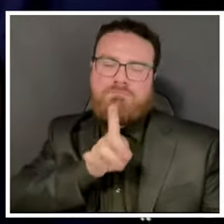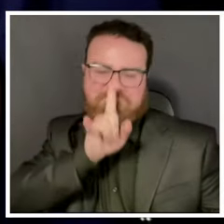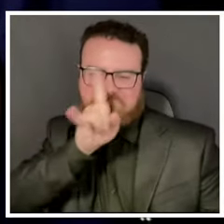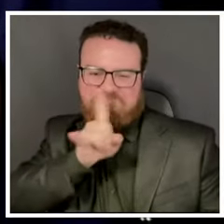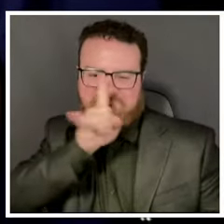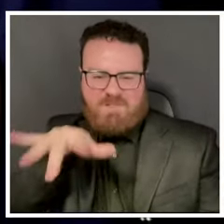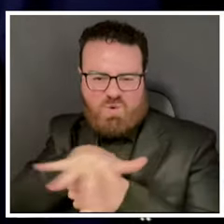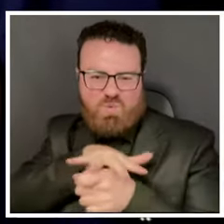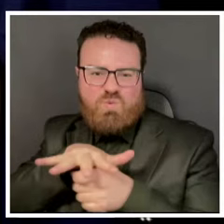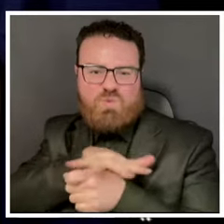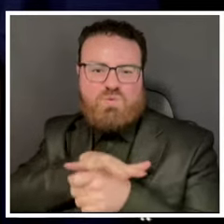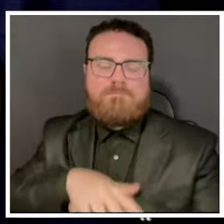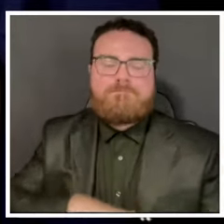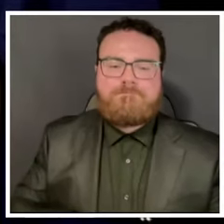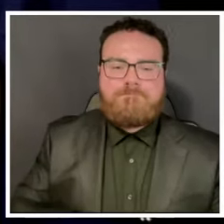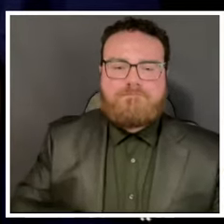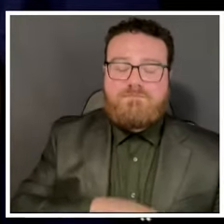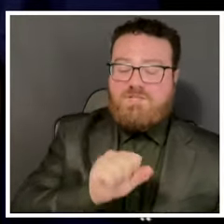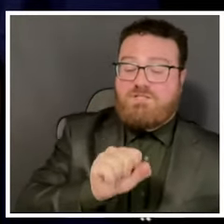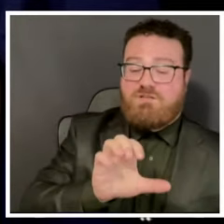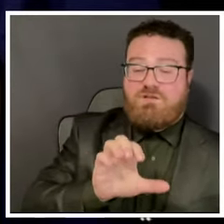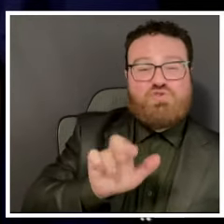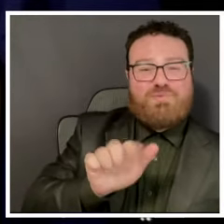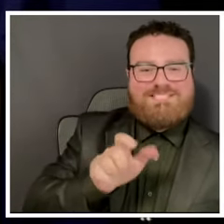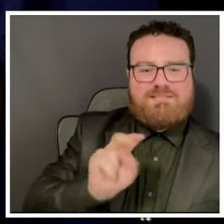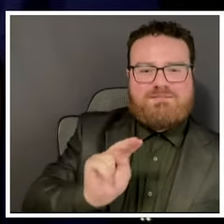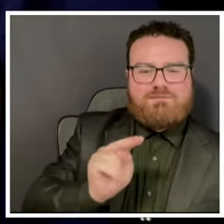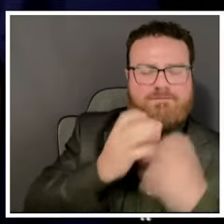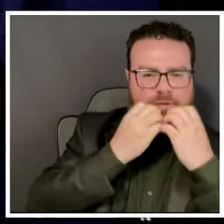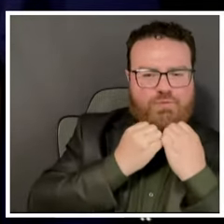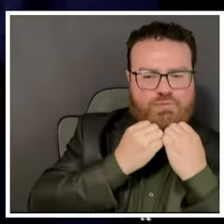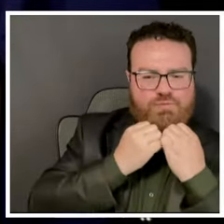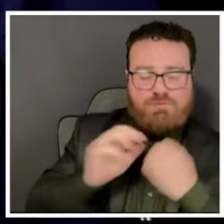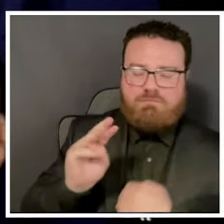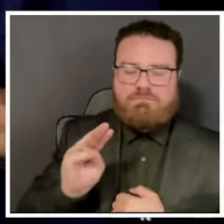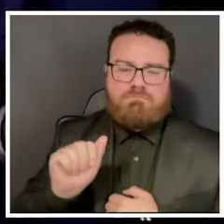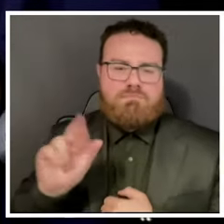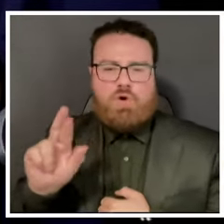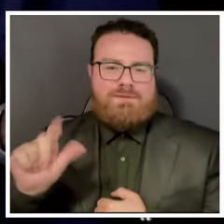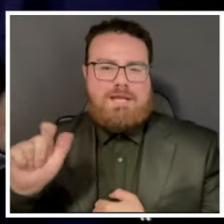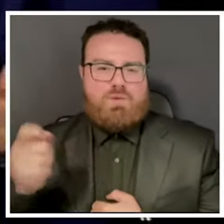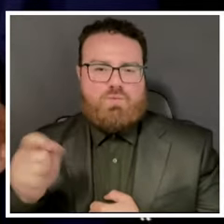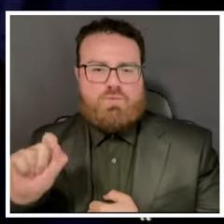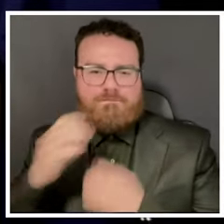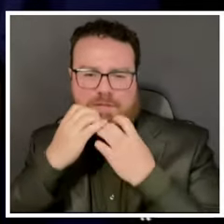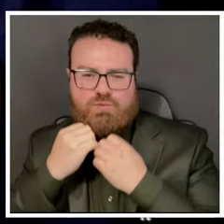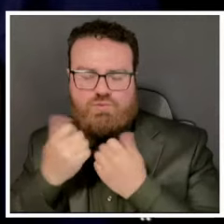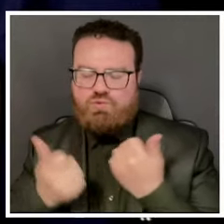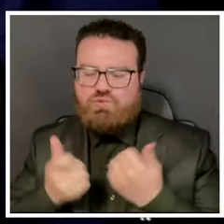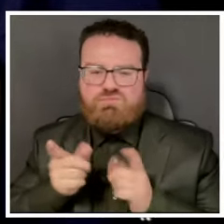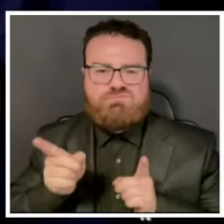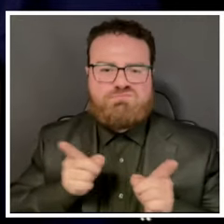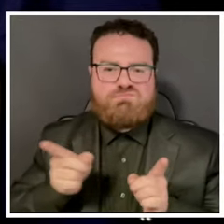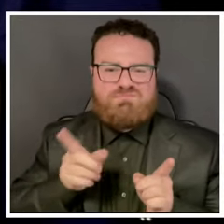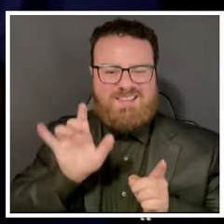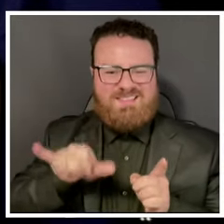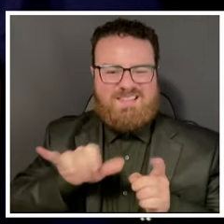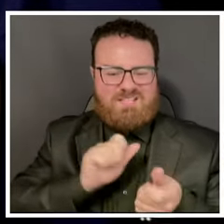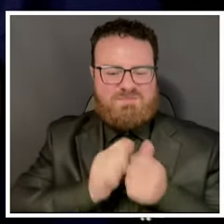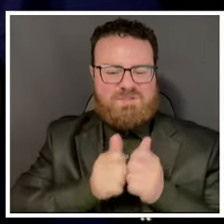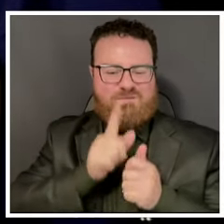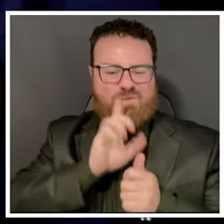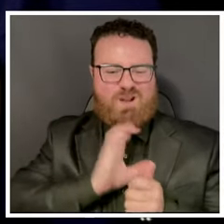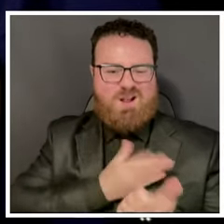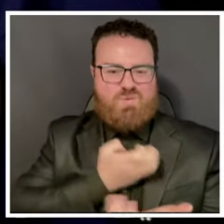years. Scranton values or Mar-a-Lago values. These are the competing visions for our economy, and they raise questions